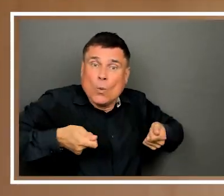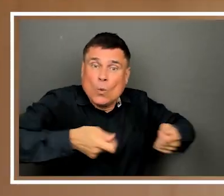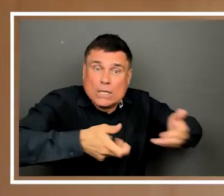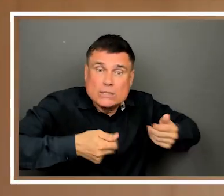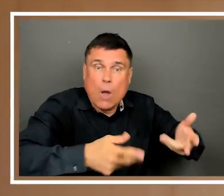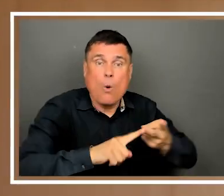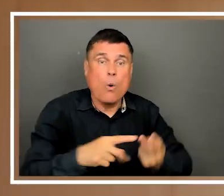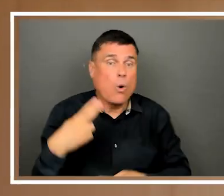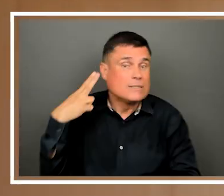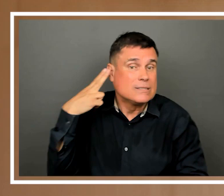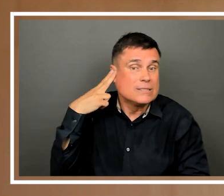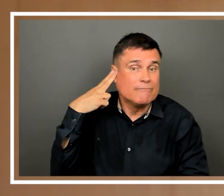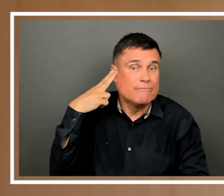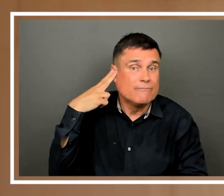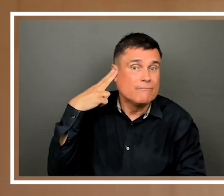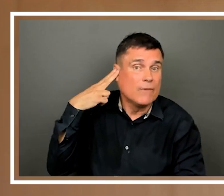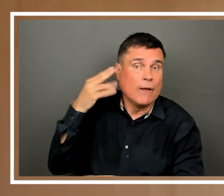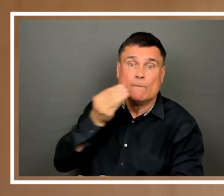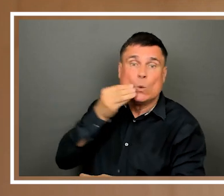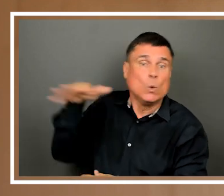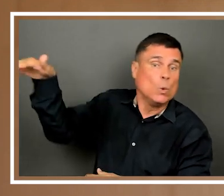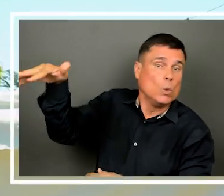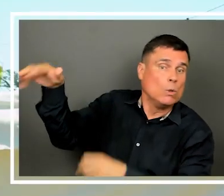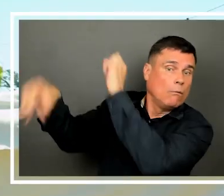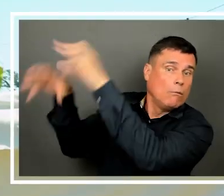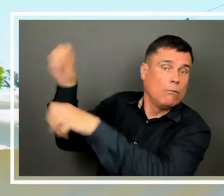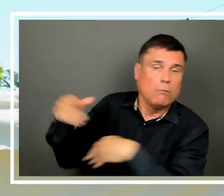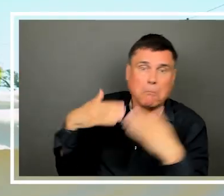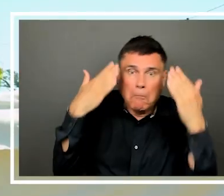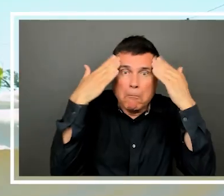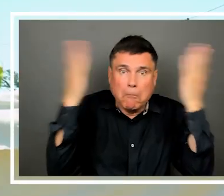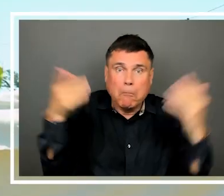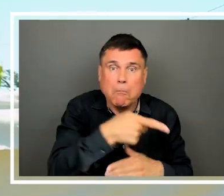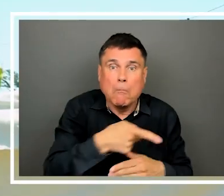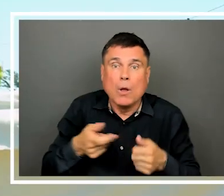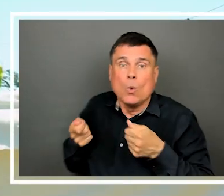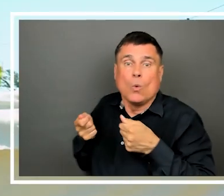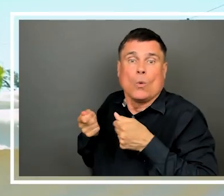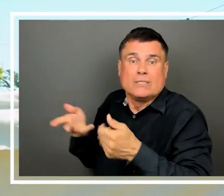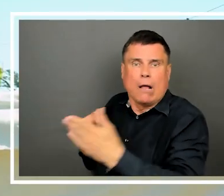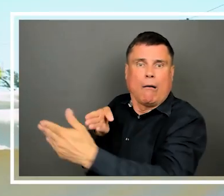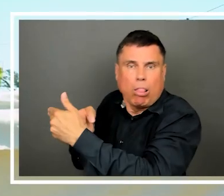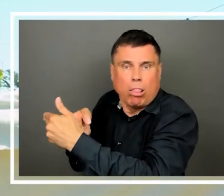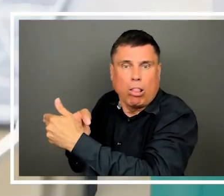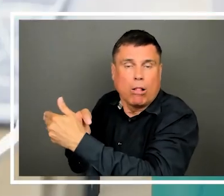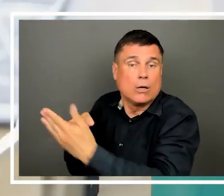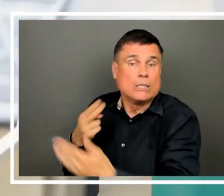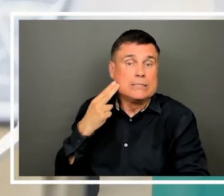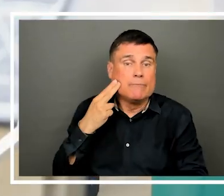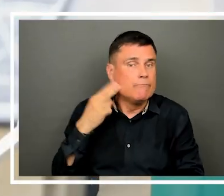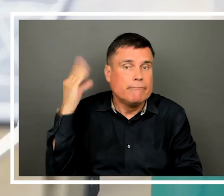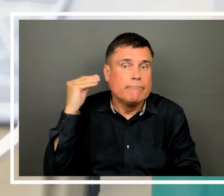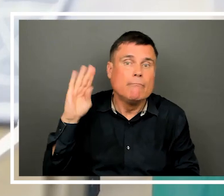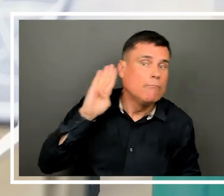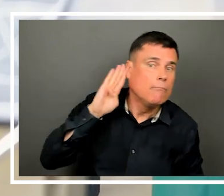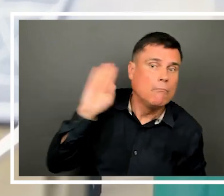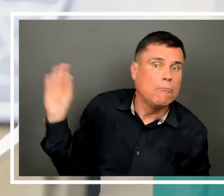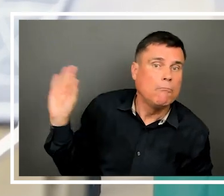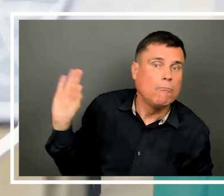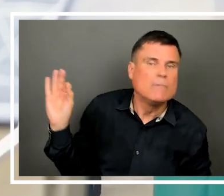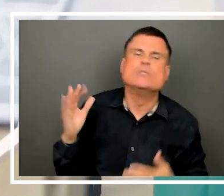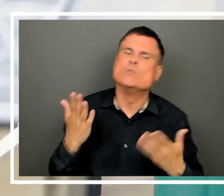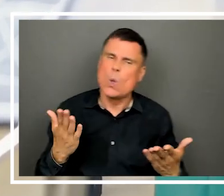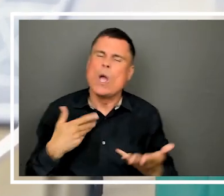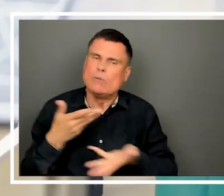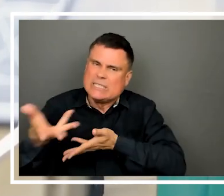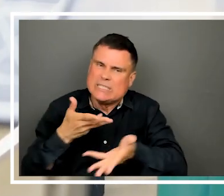can imagine a person with a hearing impairment who is not going to get the information if this time of food distribution or not. So we need also to work with